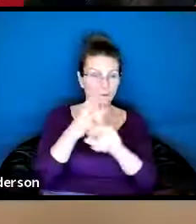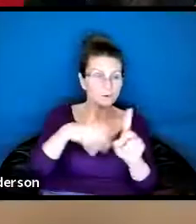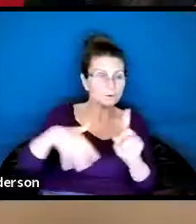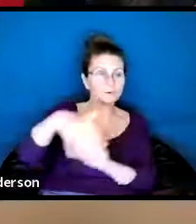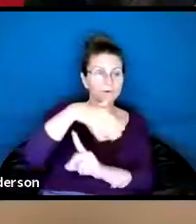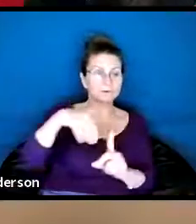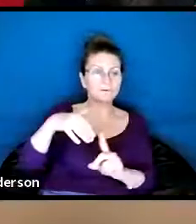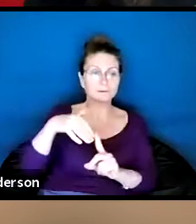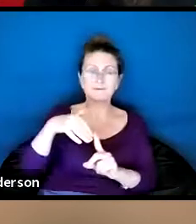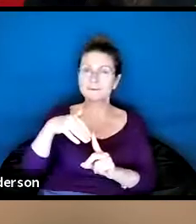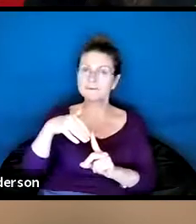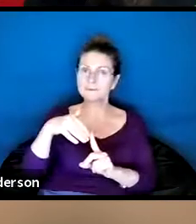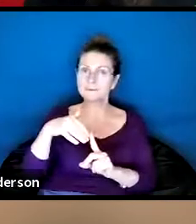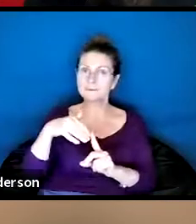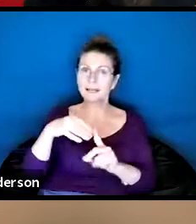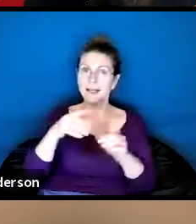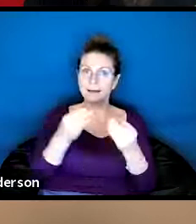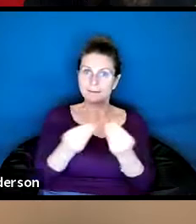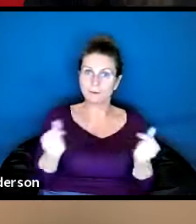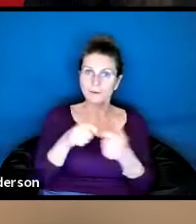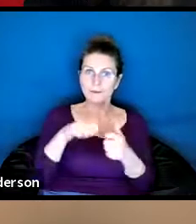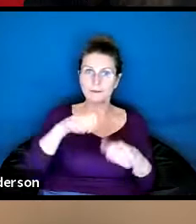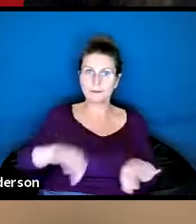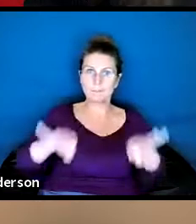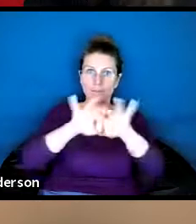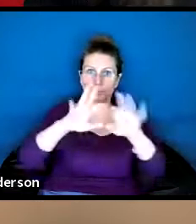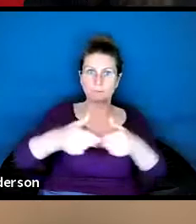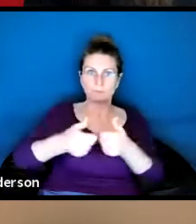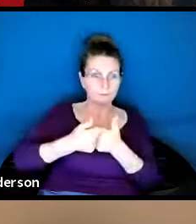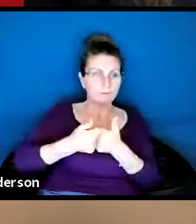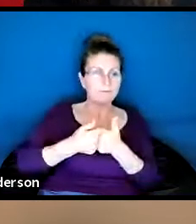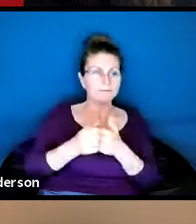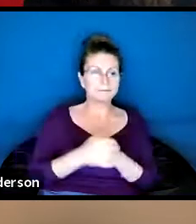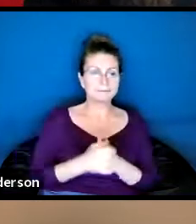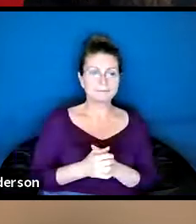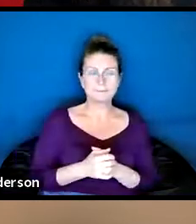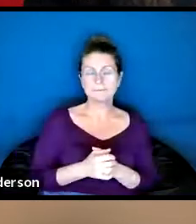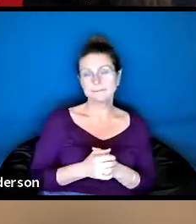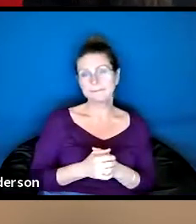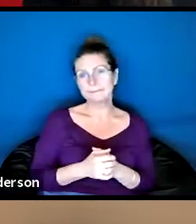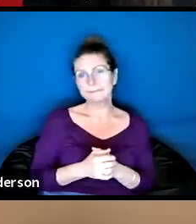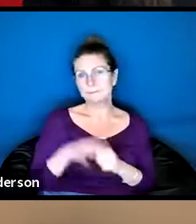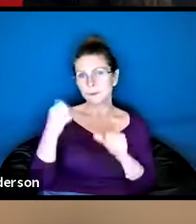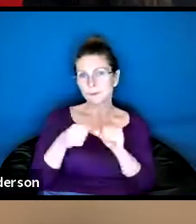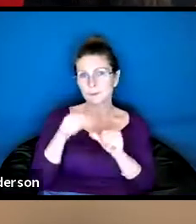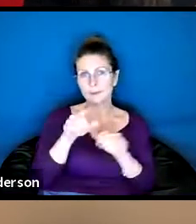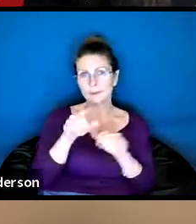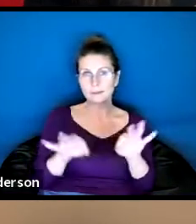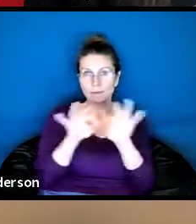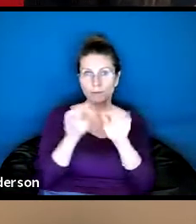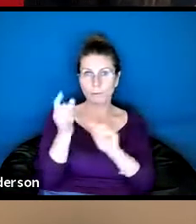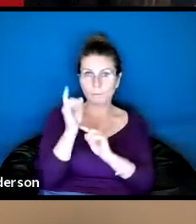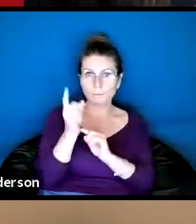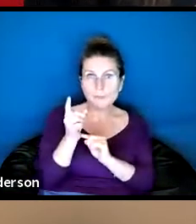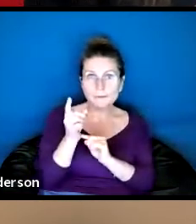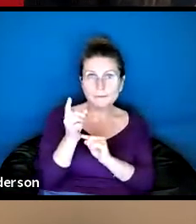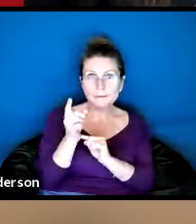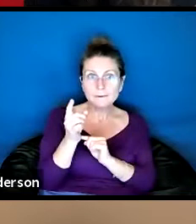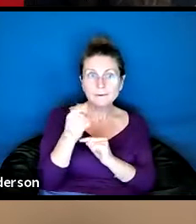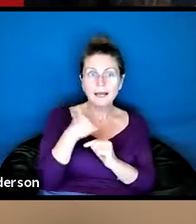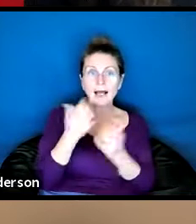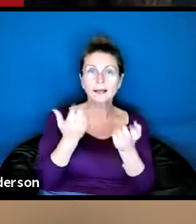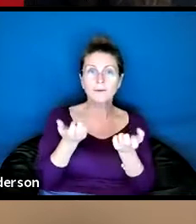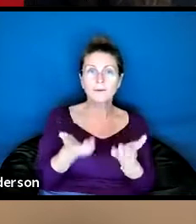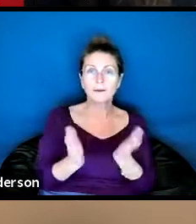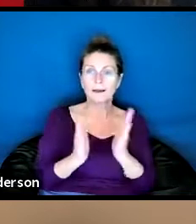important challenge. Now, to help us remember this important moment in time, I'm going to